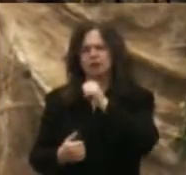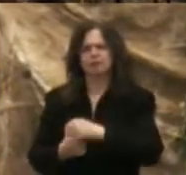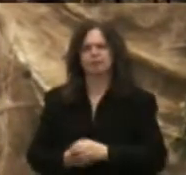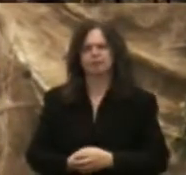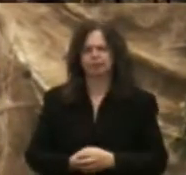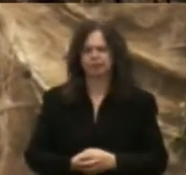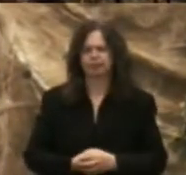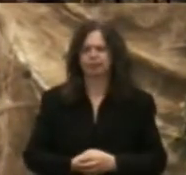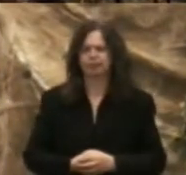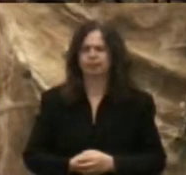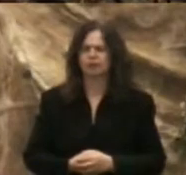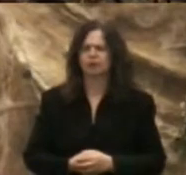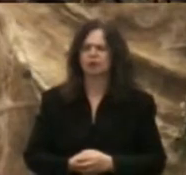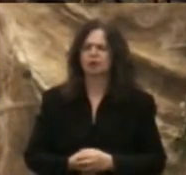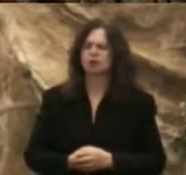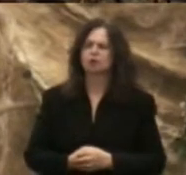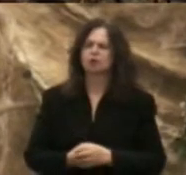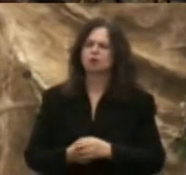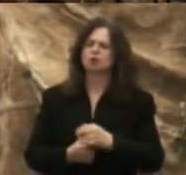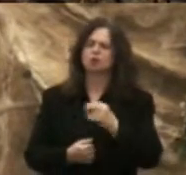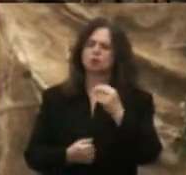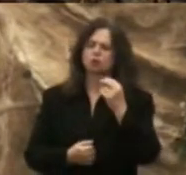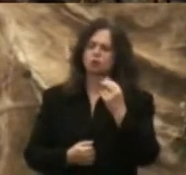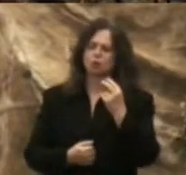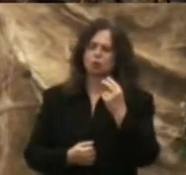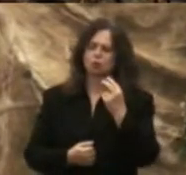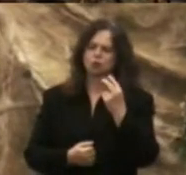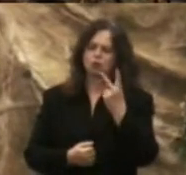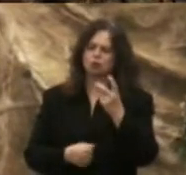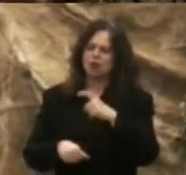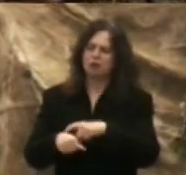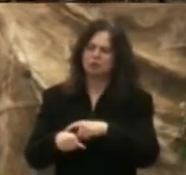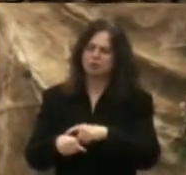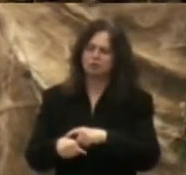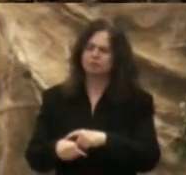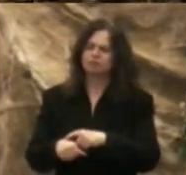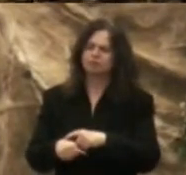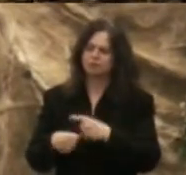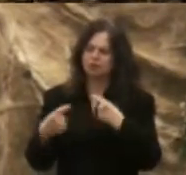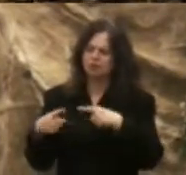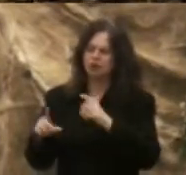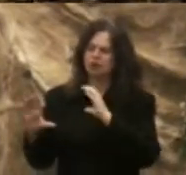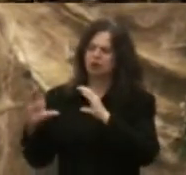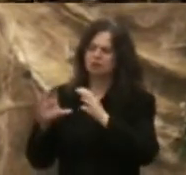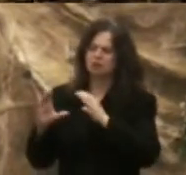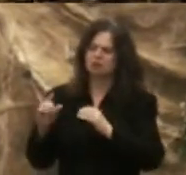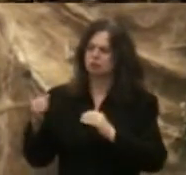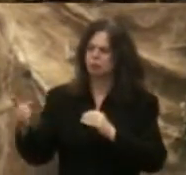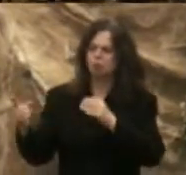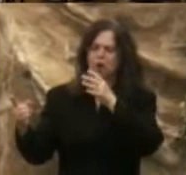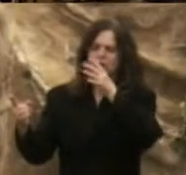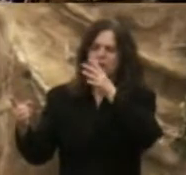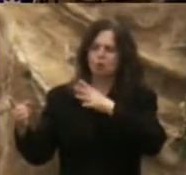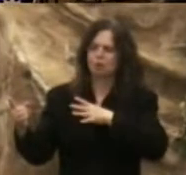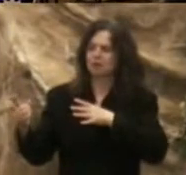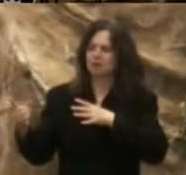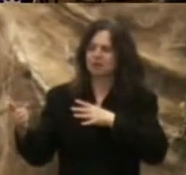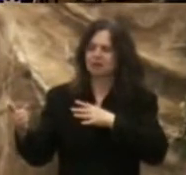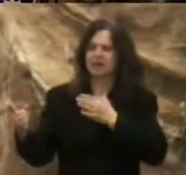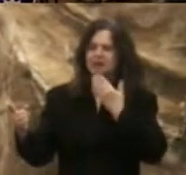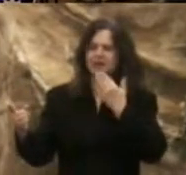Twice, once in that conversation and once as they were about to leave, one of the women thanked for